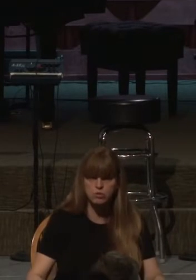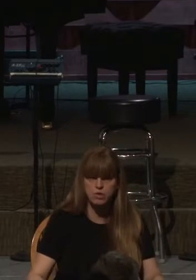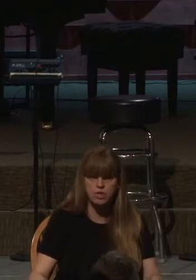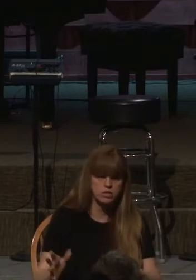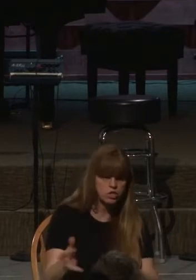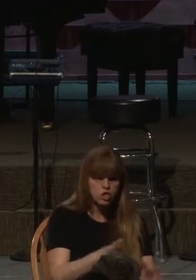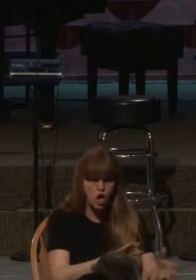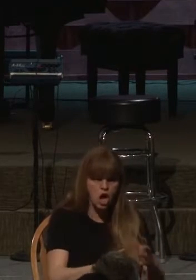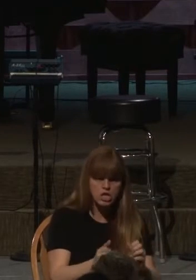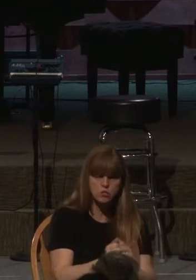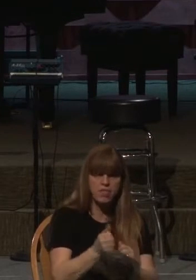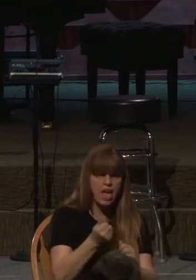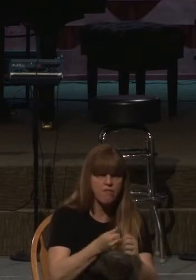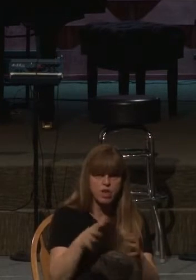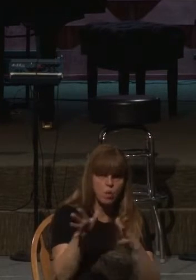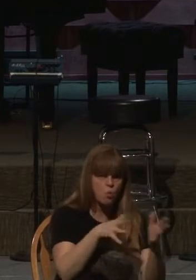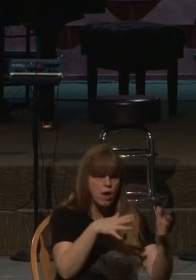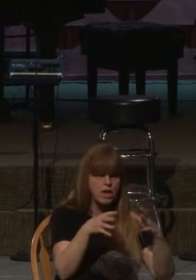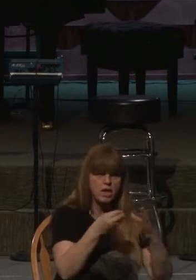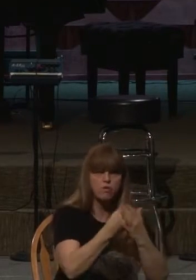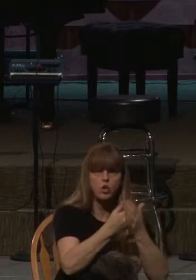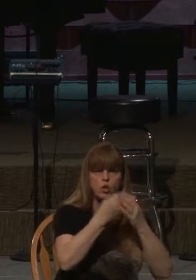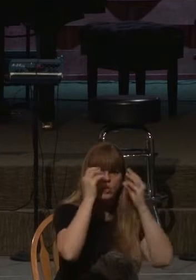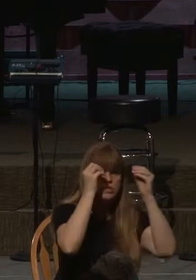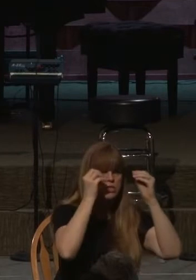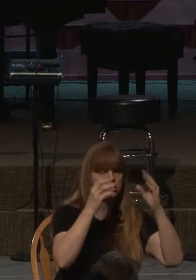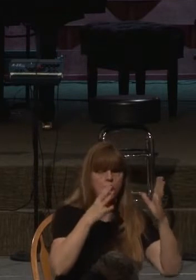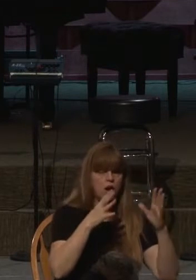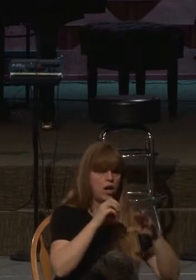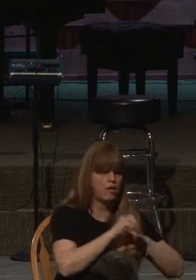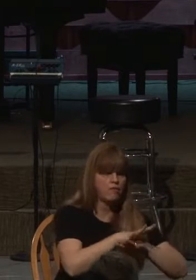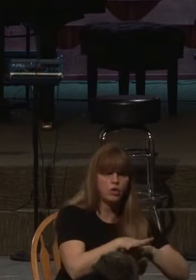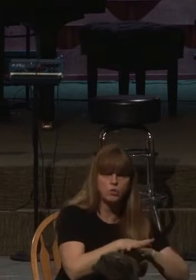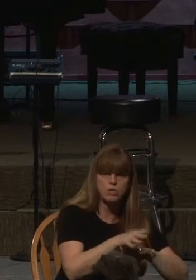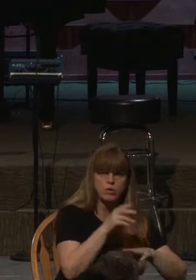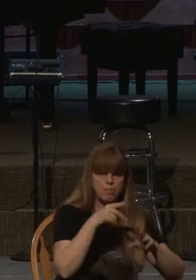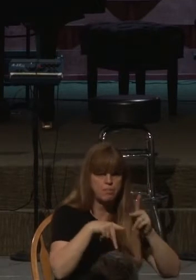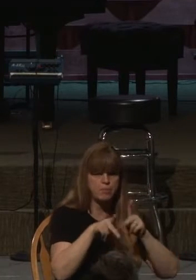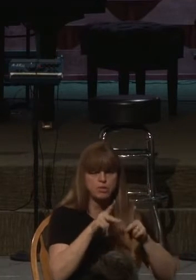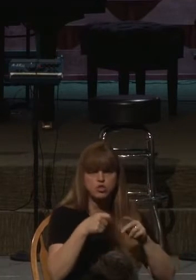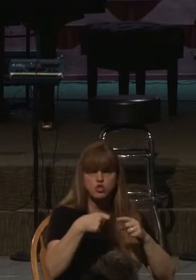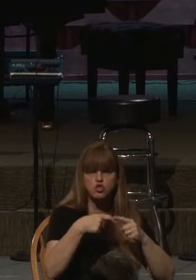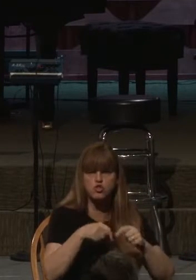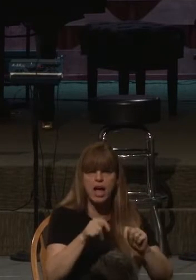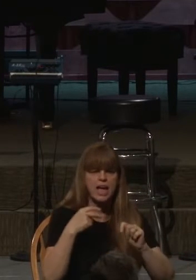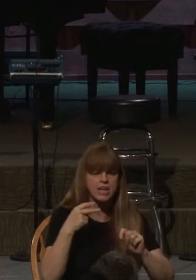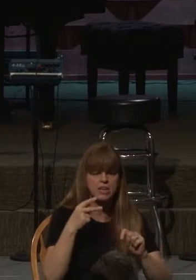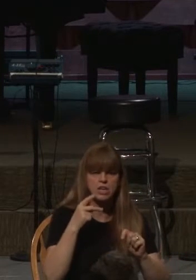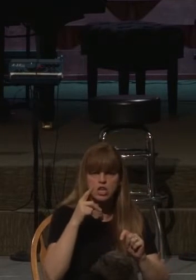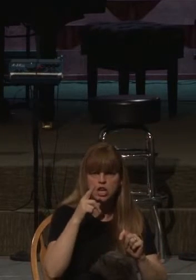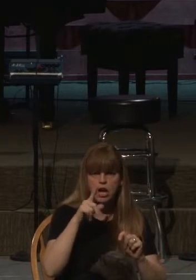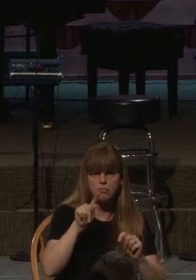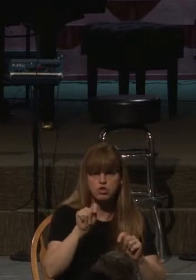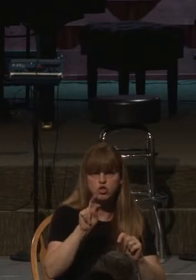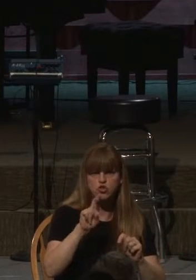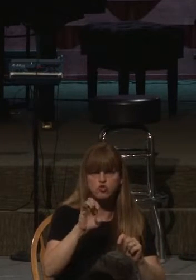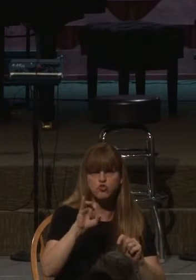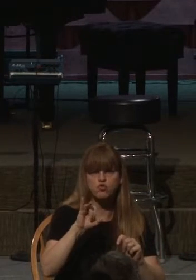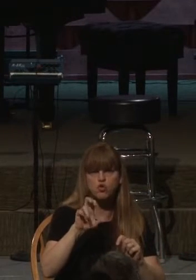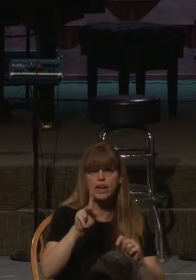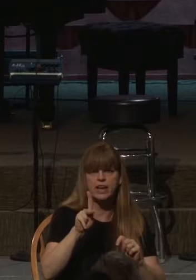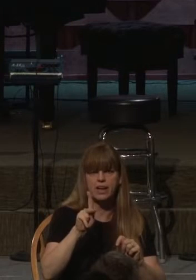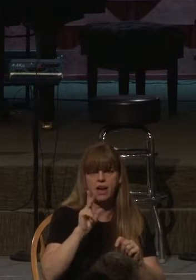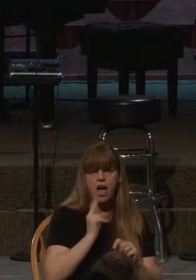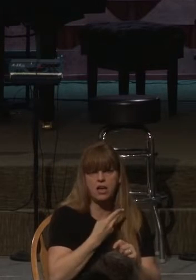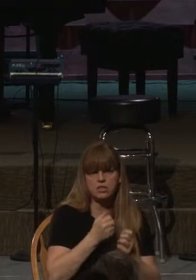about by every wind of new teaching. We will not be influenced when people try to trick us with lies so clever they sound like